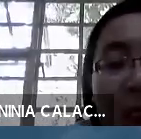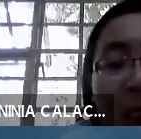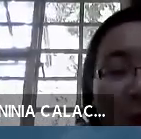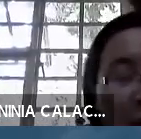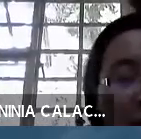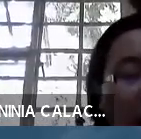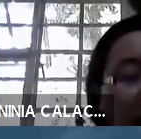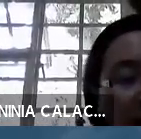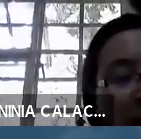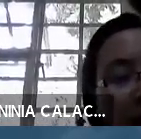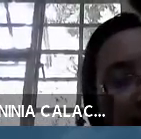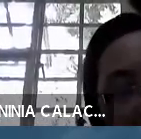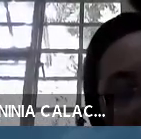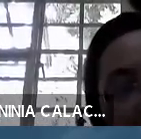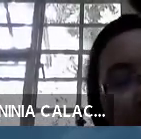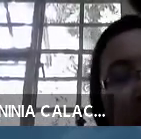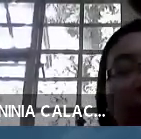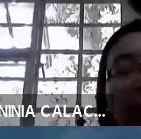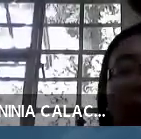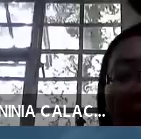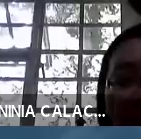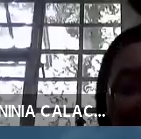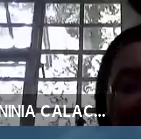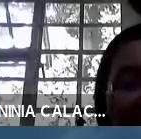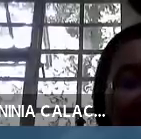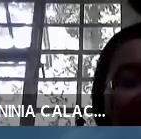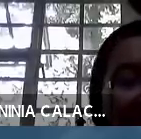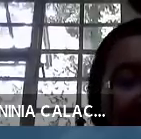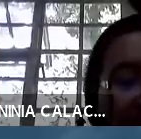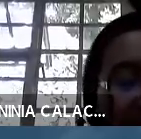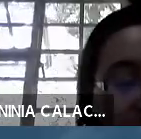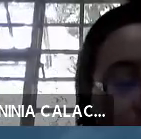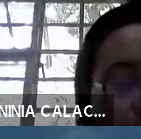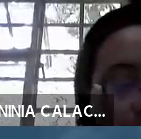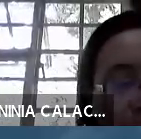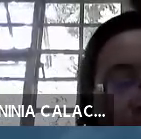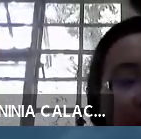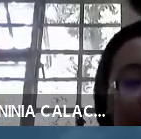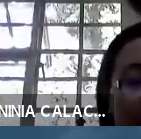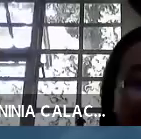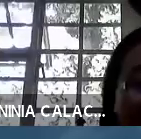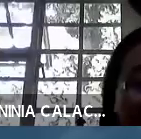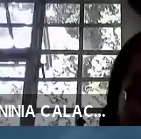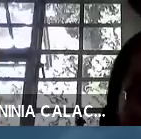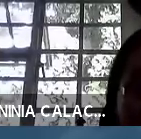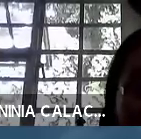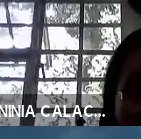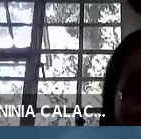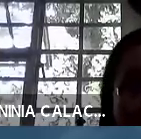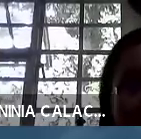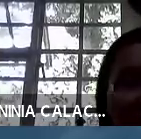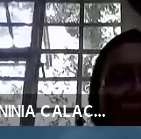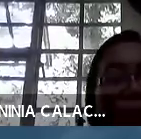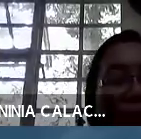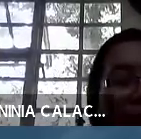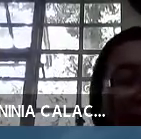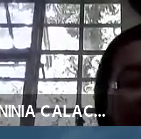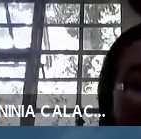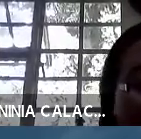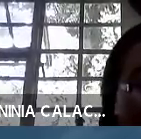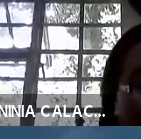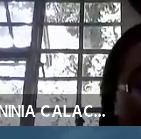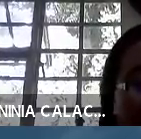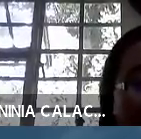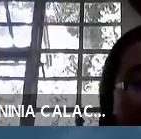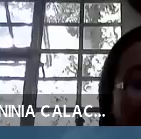I would like to share with you 10 important experiences as a teacher that shaped me for who I